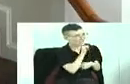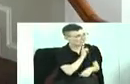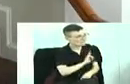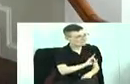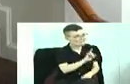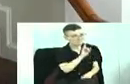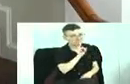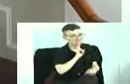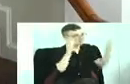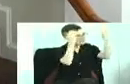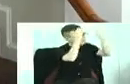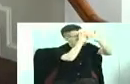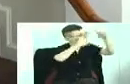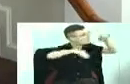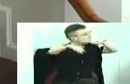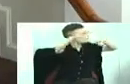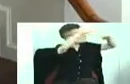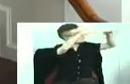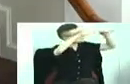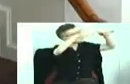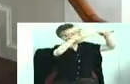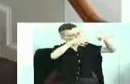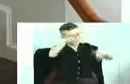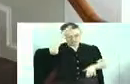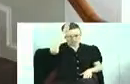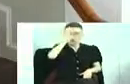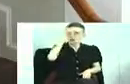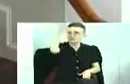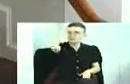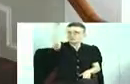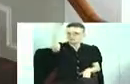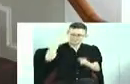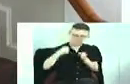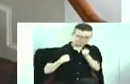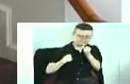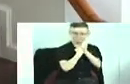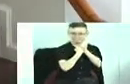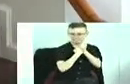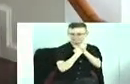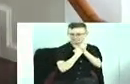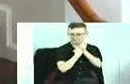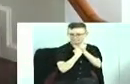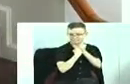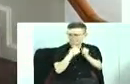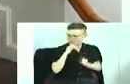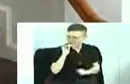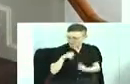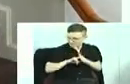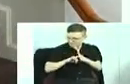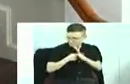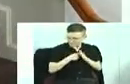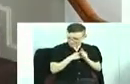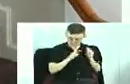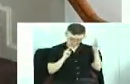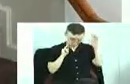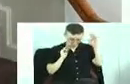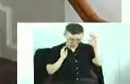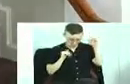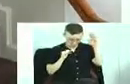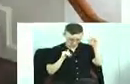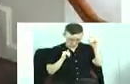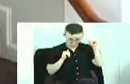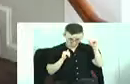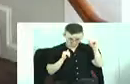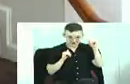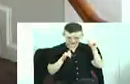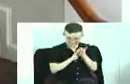lonely, God is there with you. That's the beginning of the hope that is the resurrection.